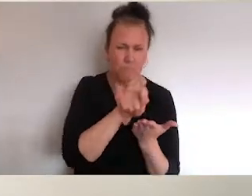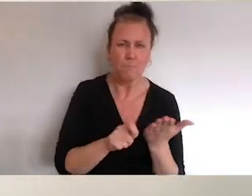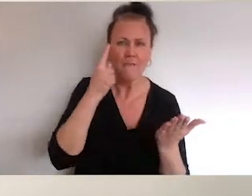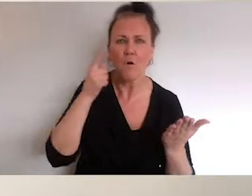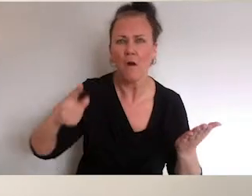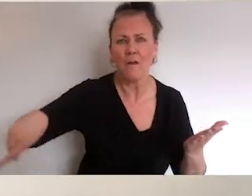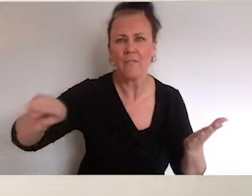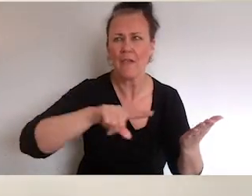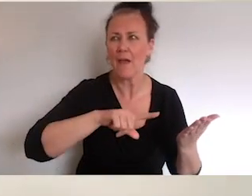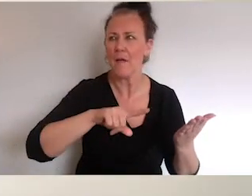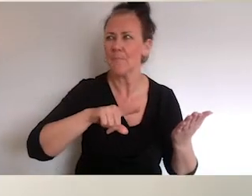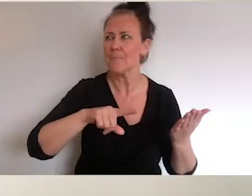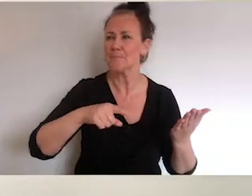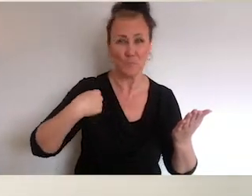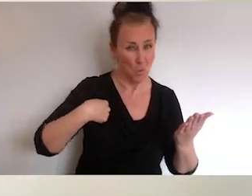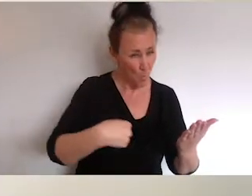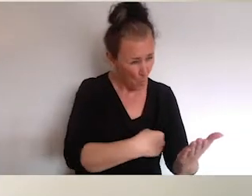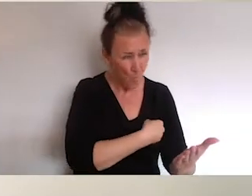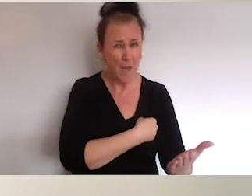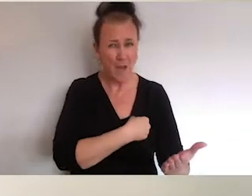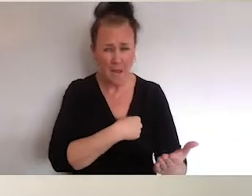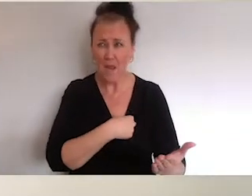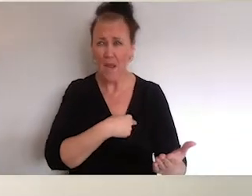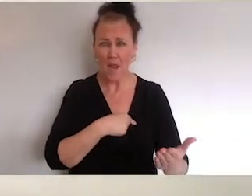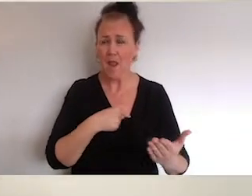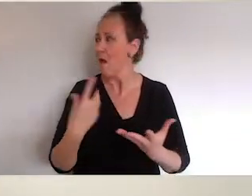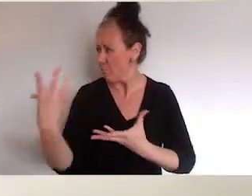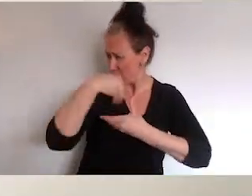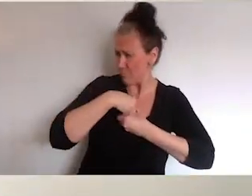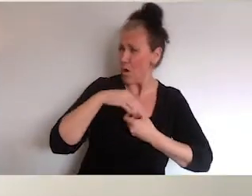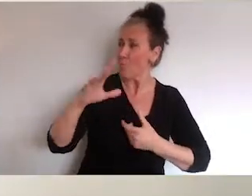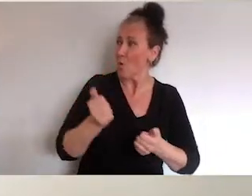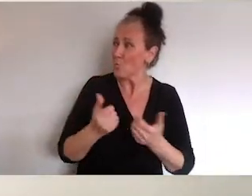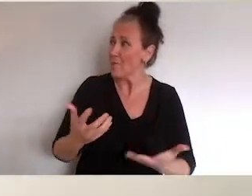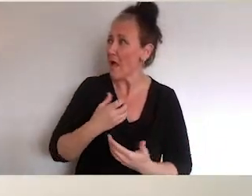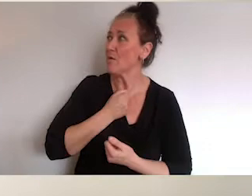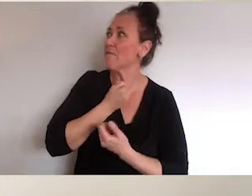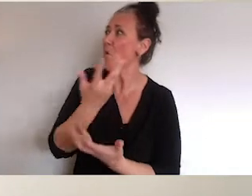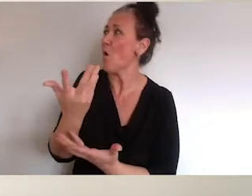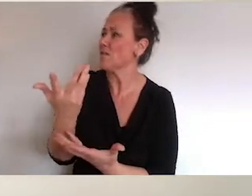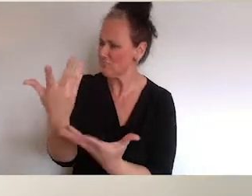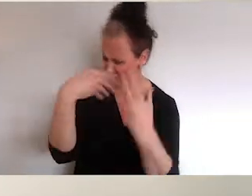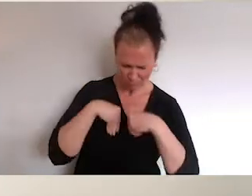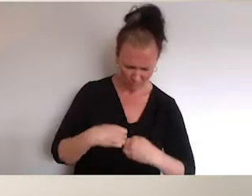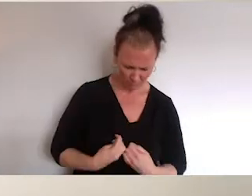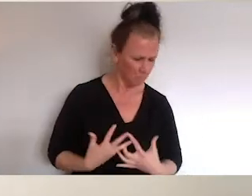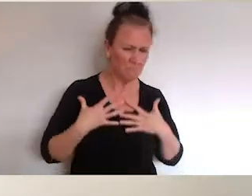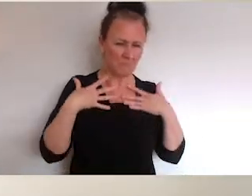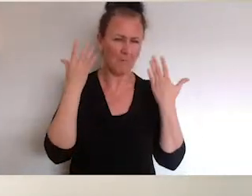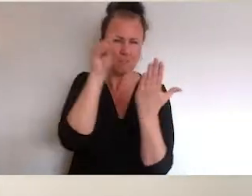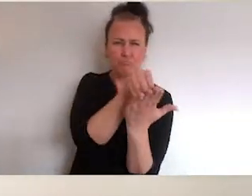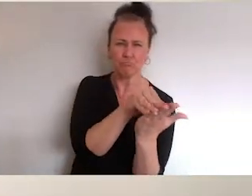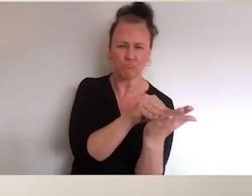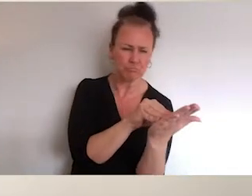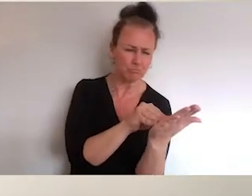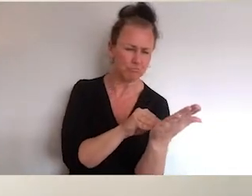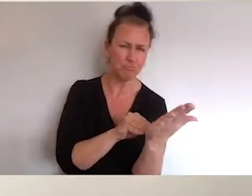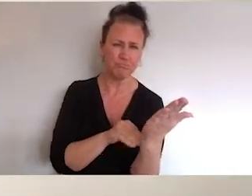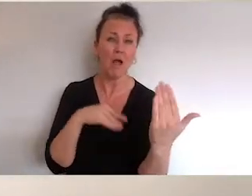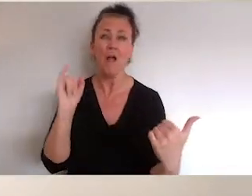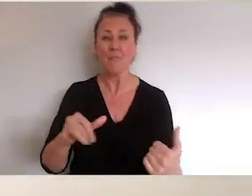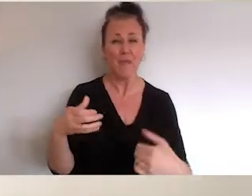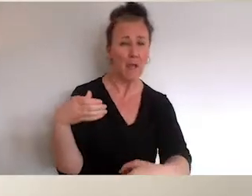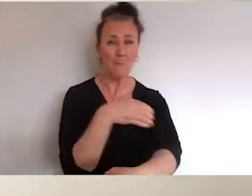we. I said we wrote for us, and those without a voice, we spoke for them and we harnessed the power of